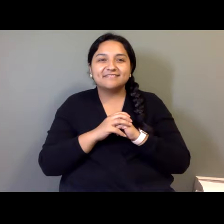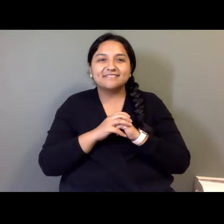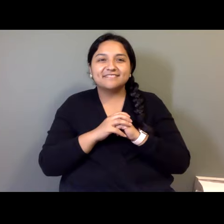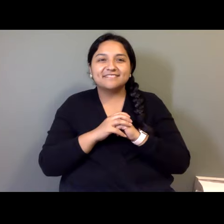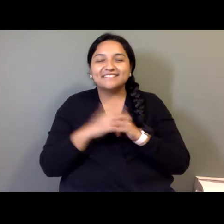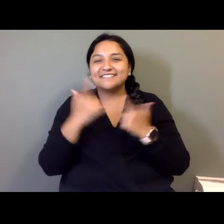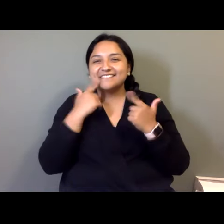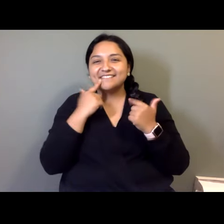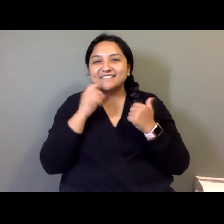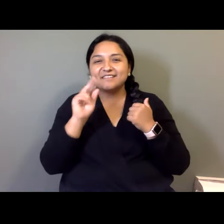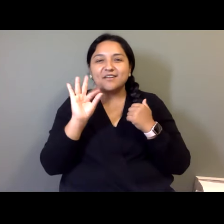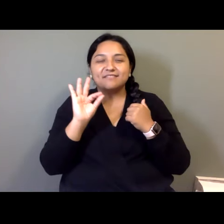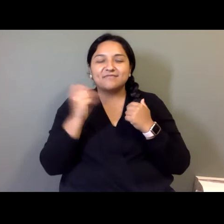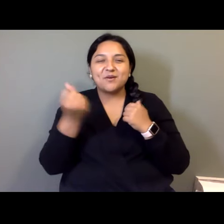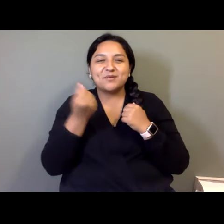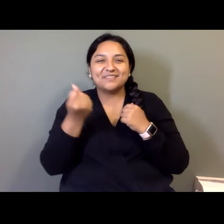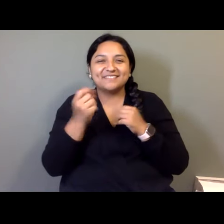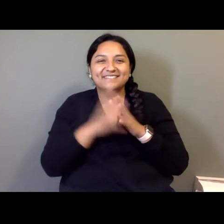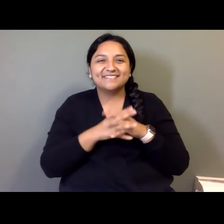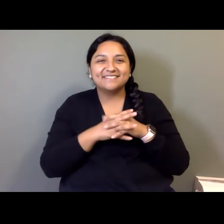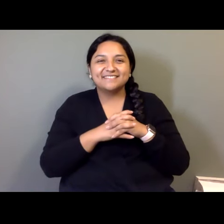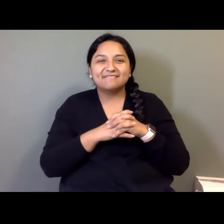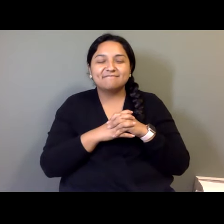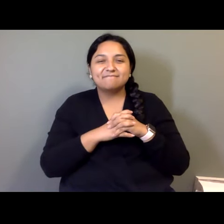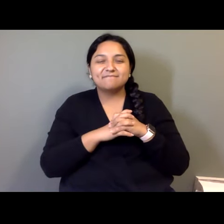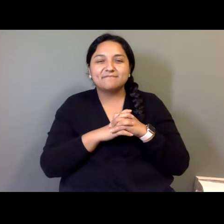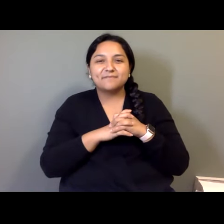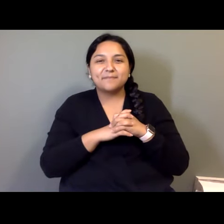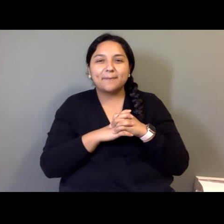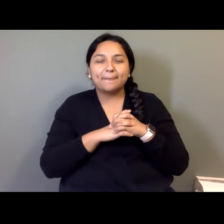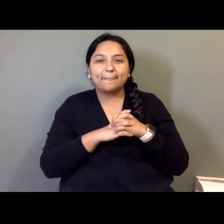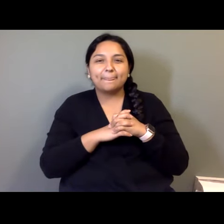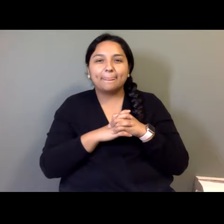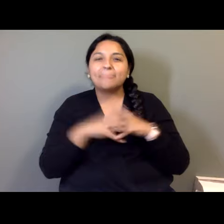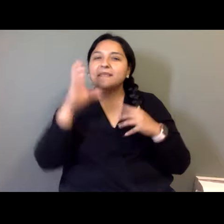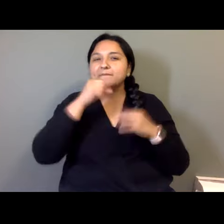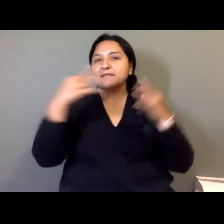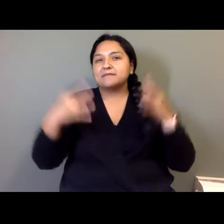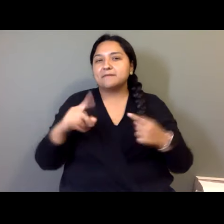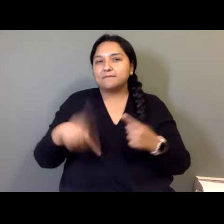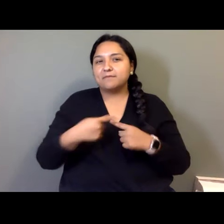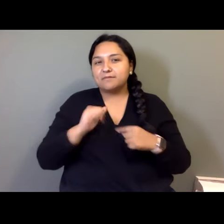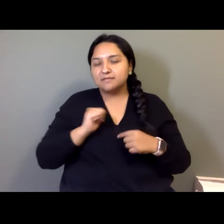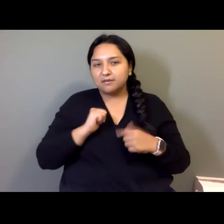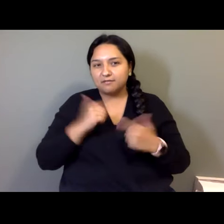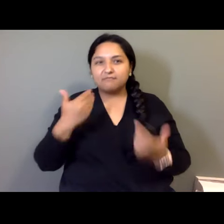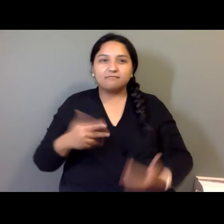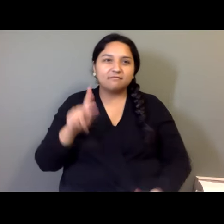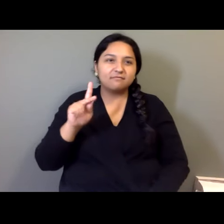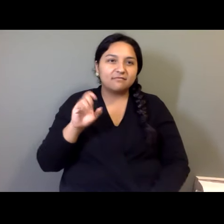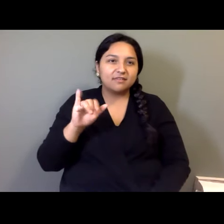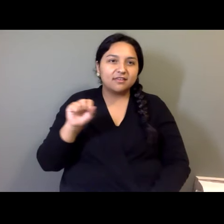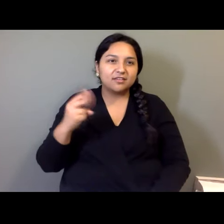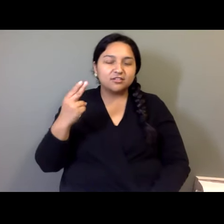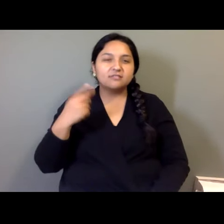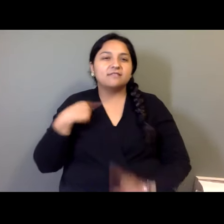hold up. Wait. All right. So I guess, like, I'll tell you a little bit more about myself. So my name is Keish. I'm from